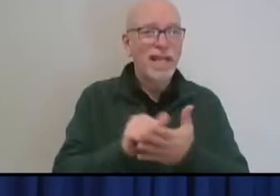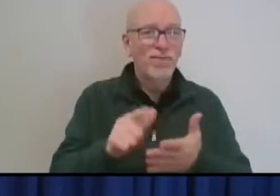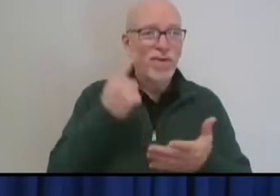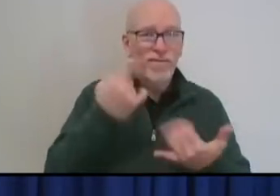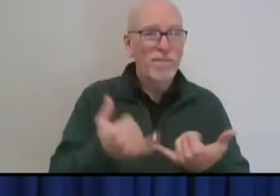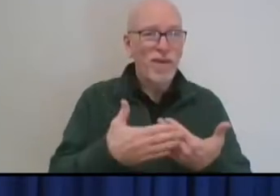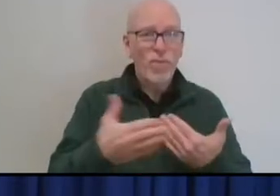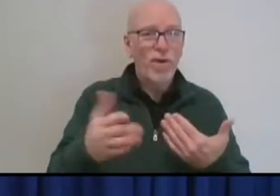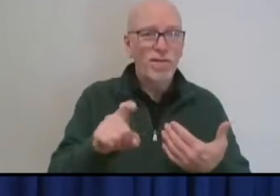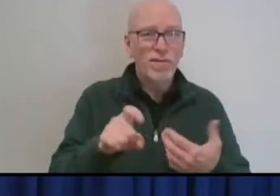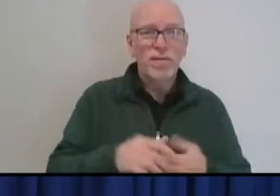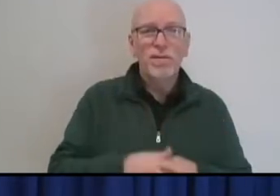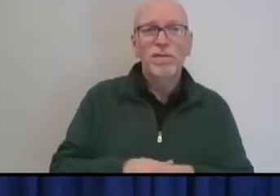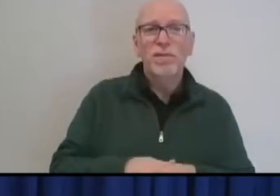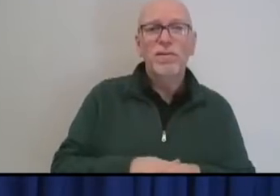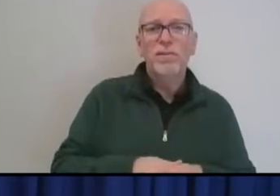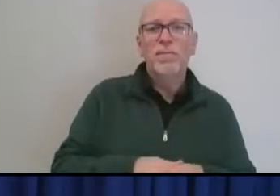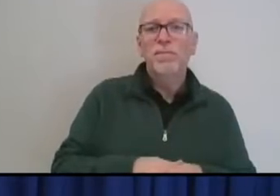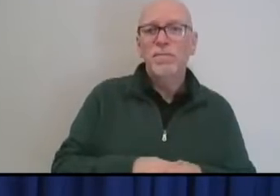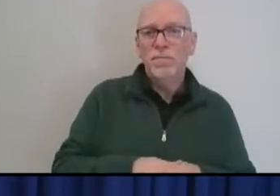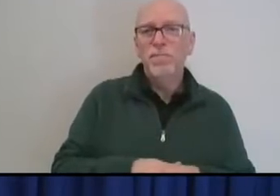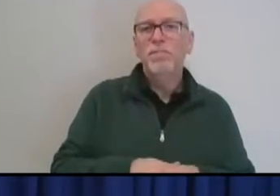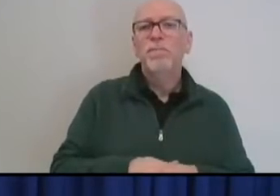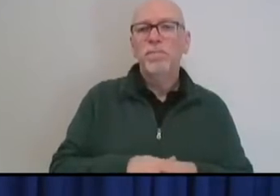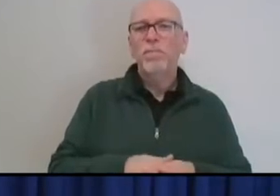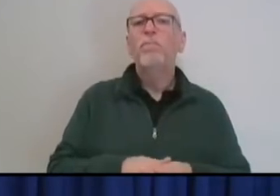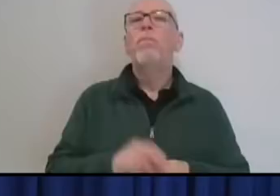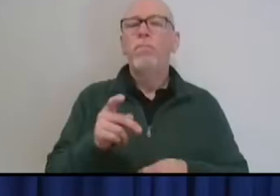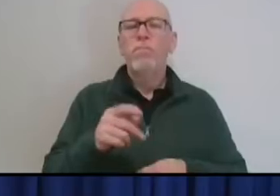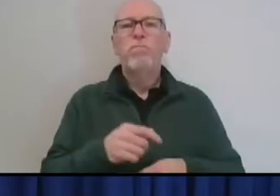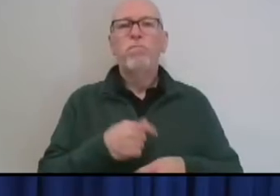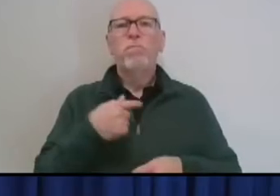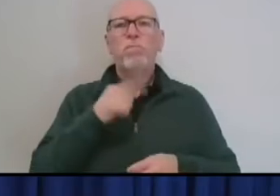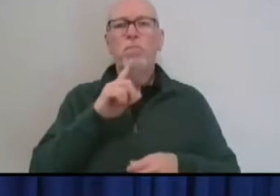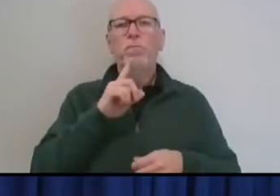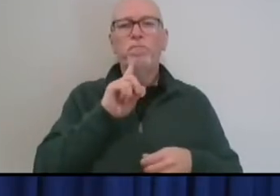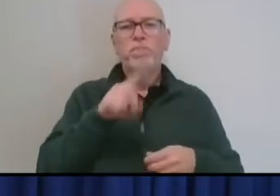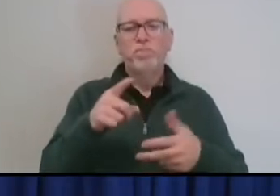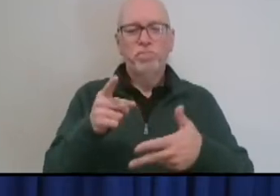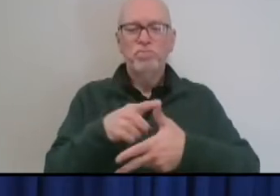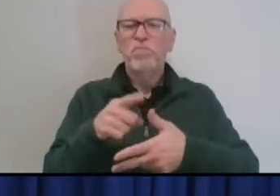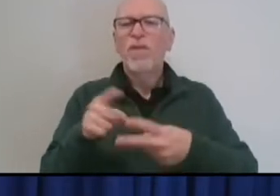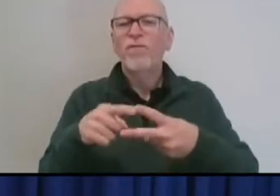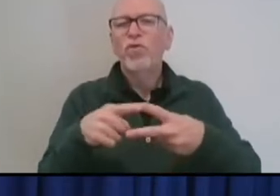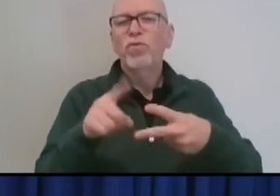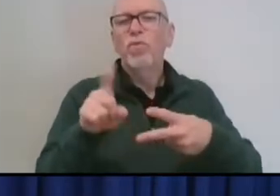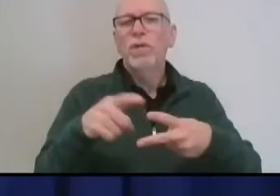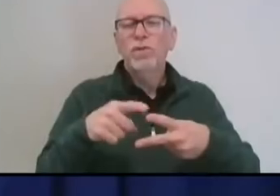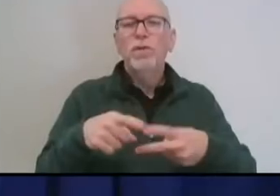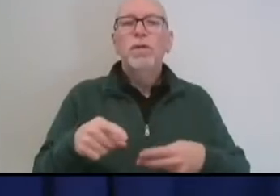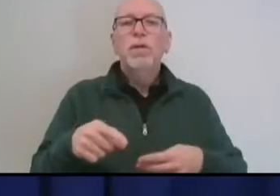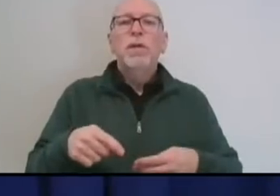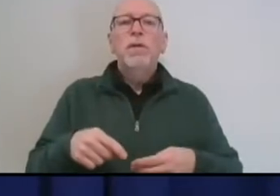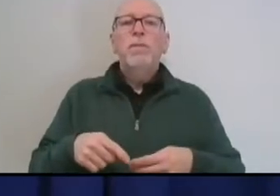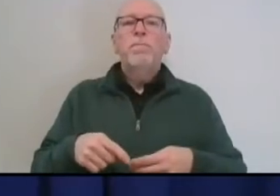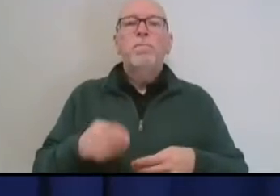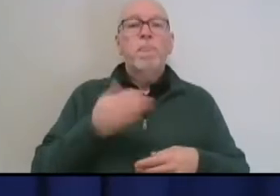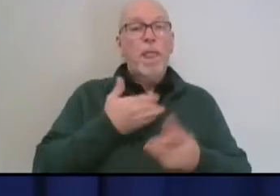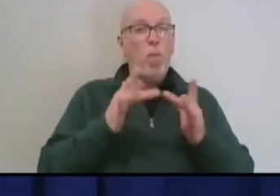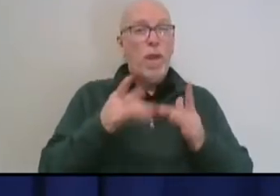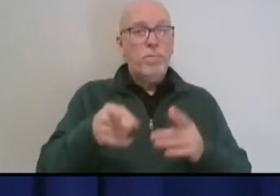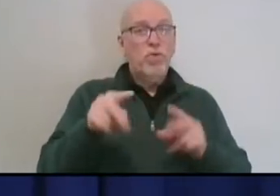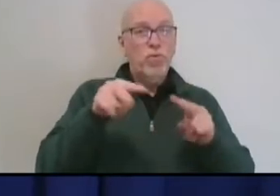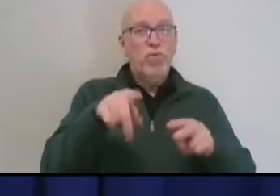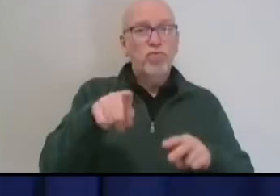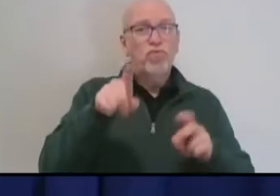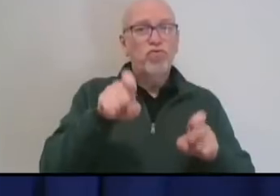on? So I'll take the choice part of it. Our website, if you go, you should be able to